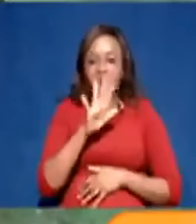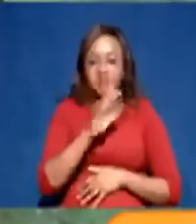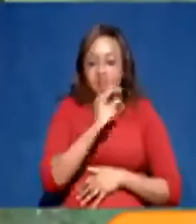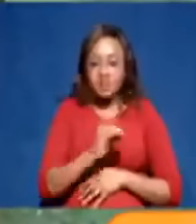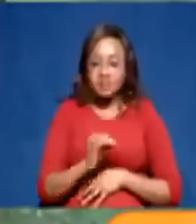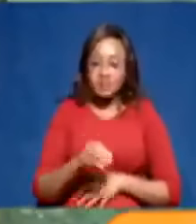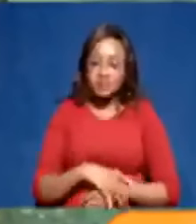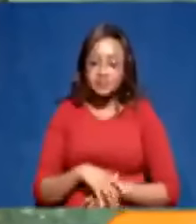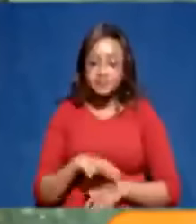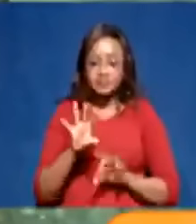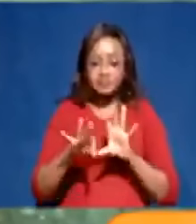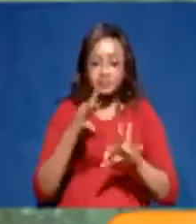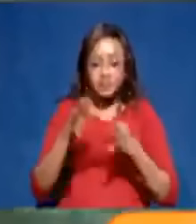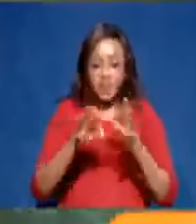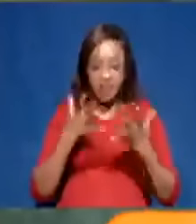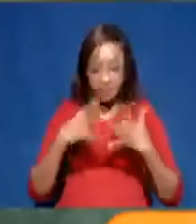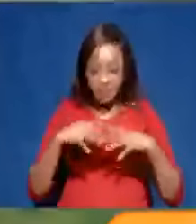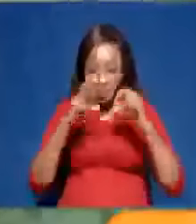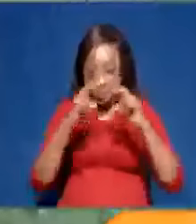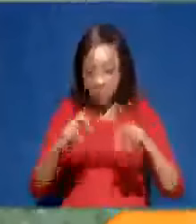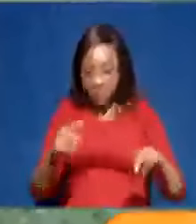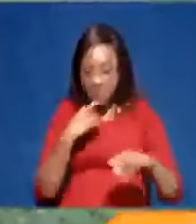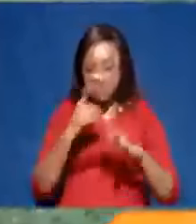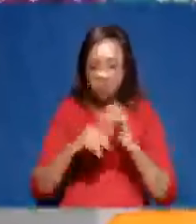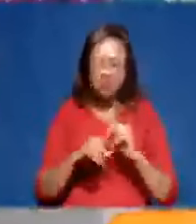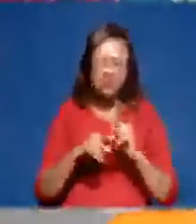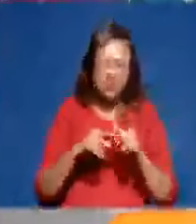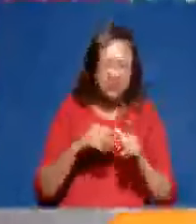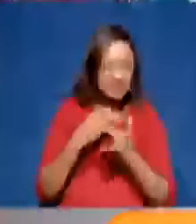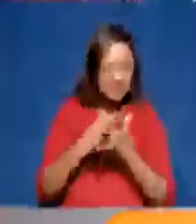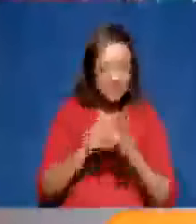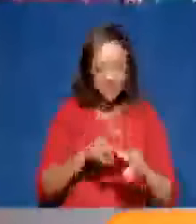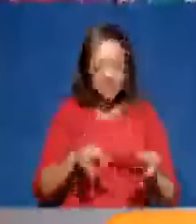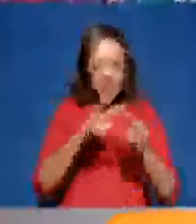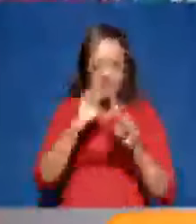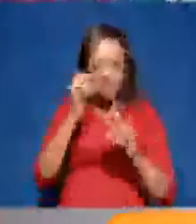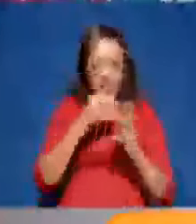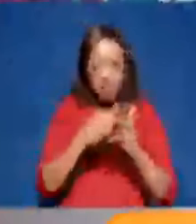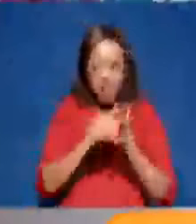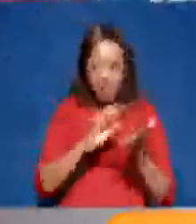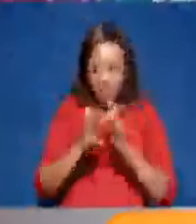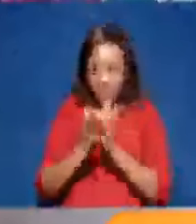With analysts expecting the Kenya shilling to further weaken against the US dollar as it undergoes the much-needed correction, traders are warning customers to